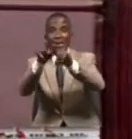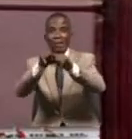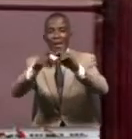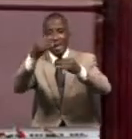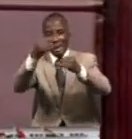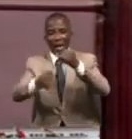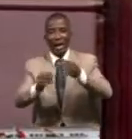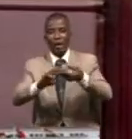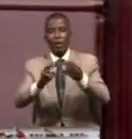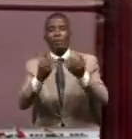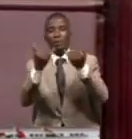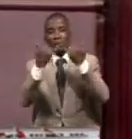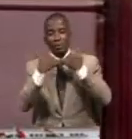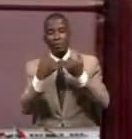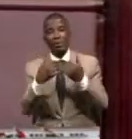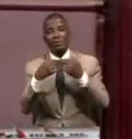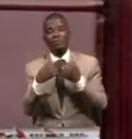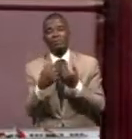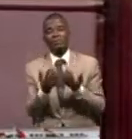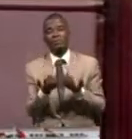saying that